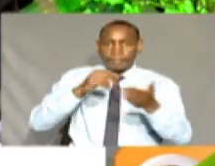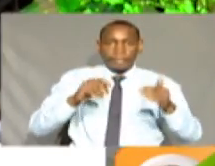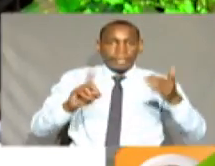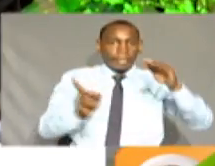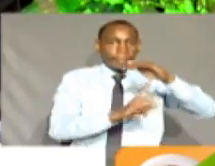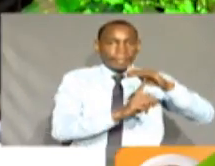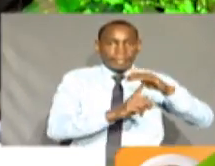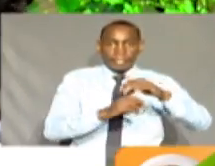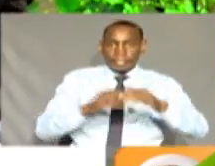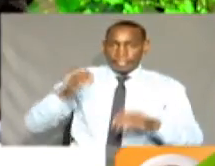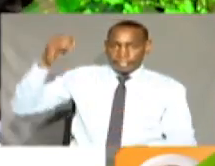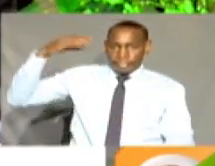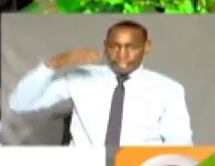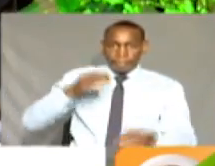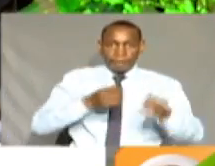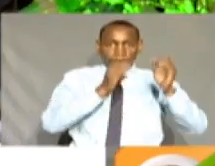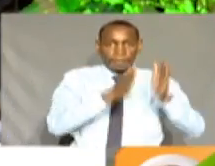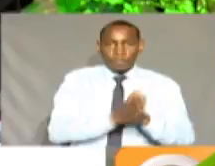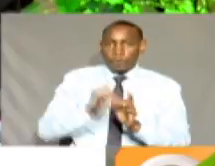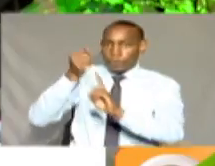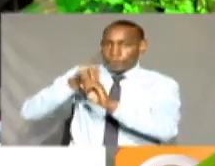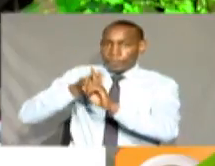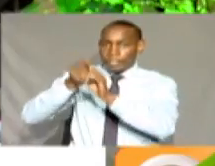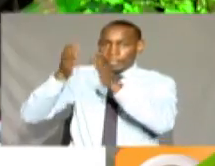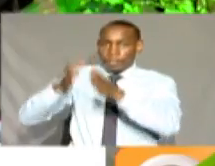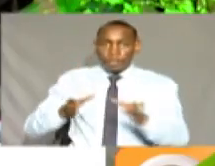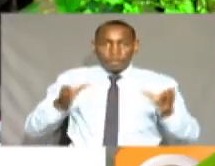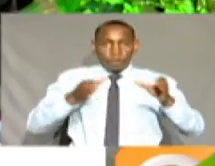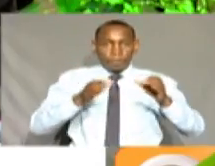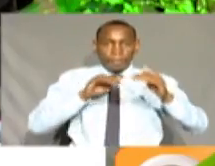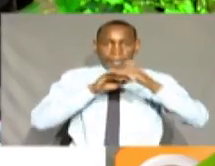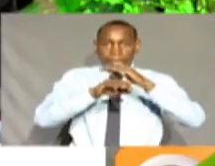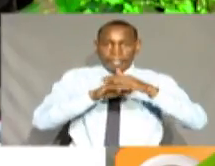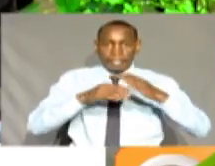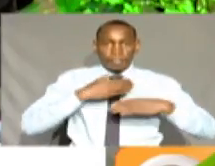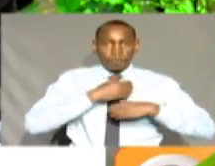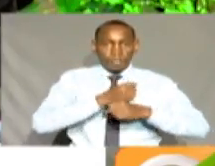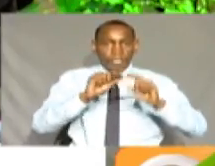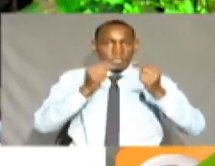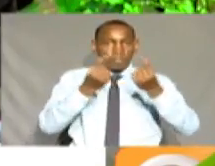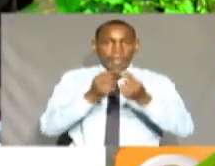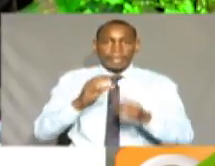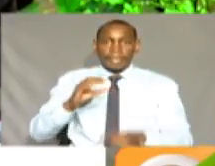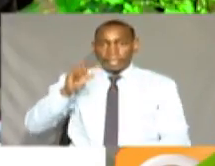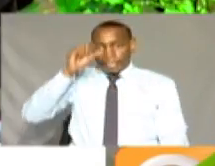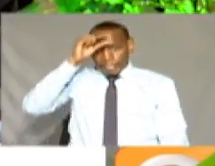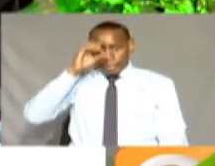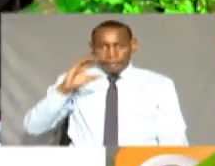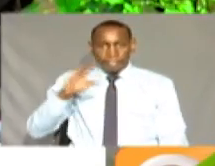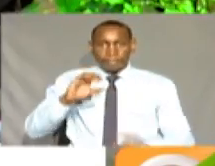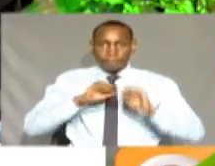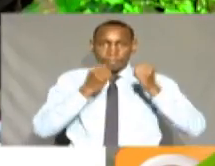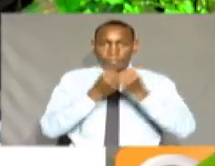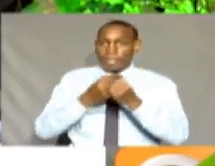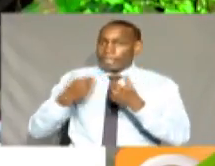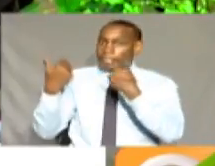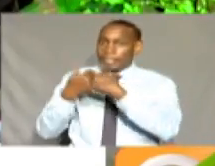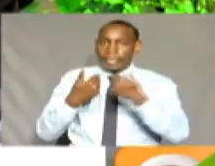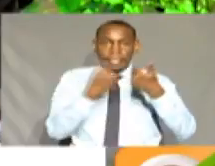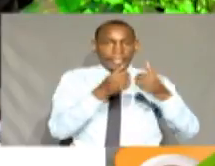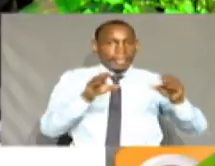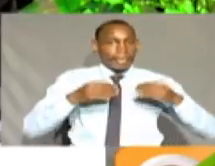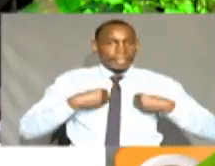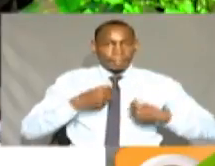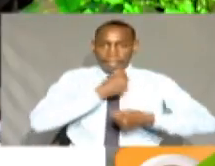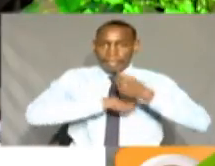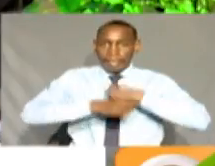of Energy officials and activists under the Access Coalition group, the government, civil societies were challenged to take